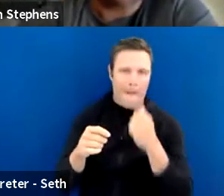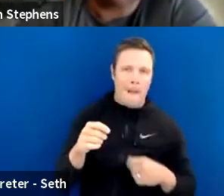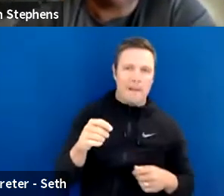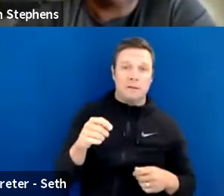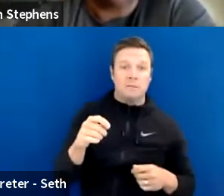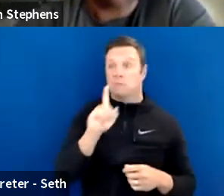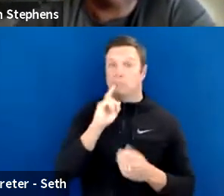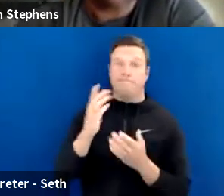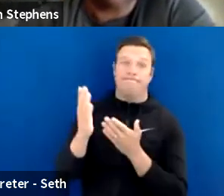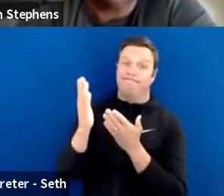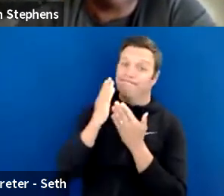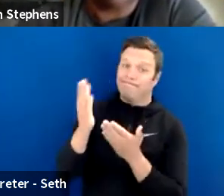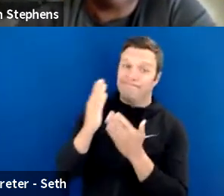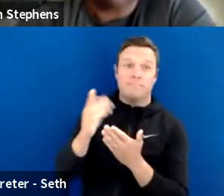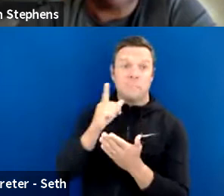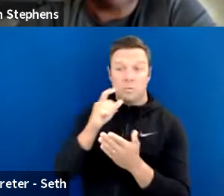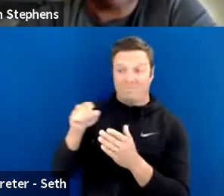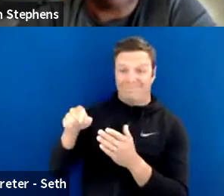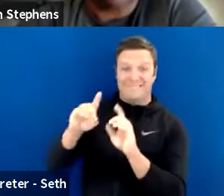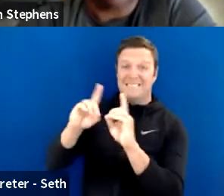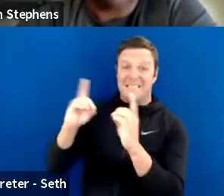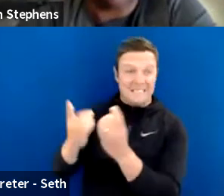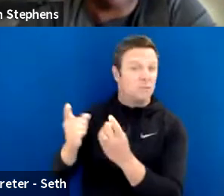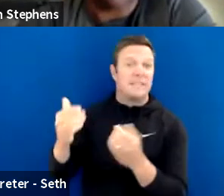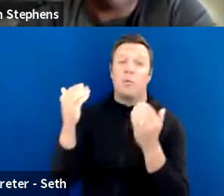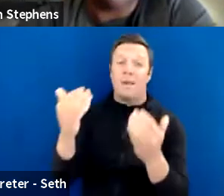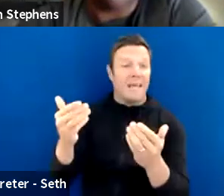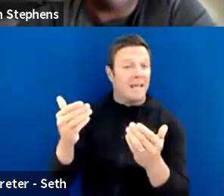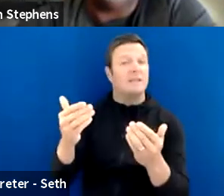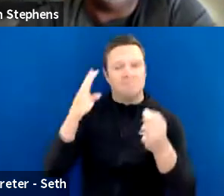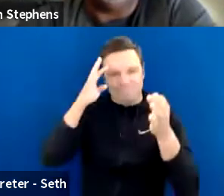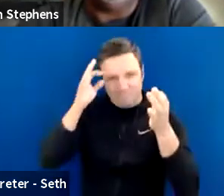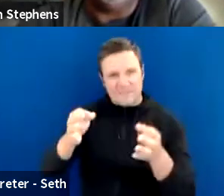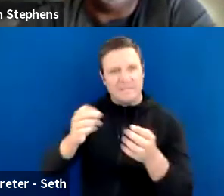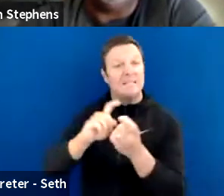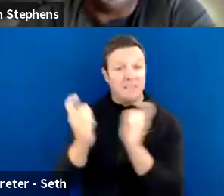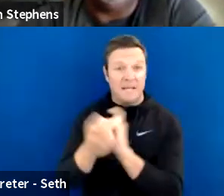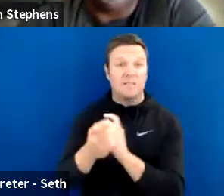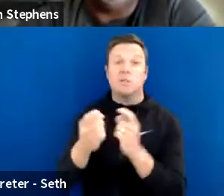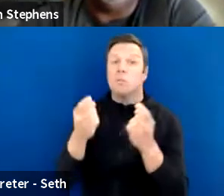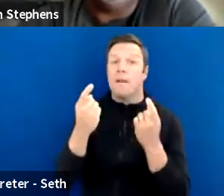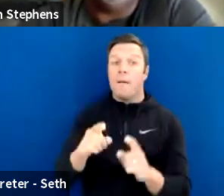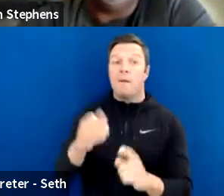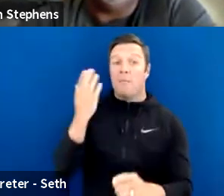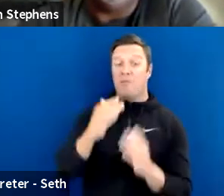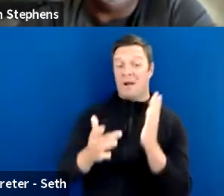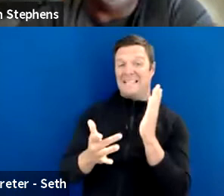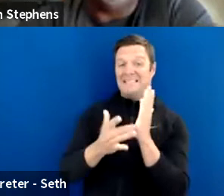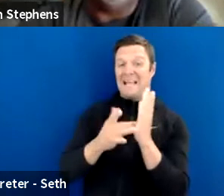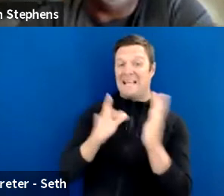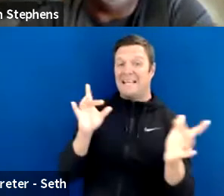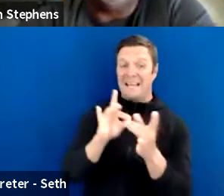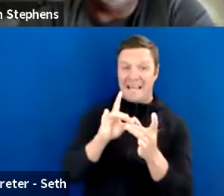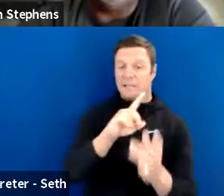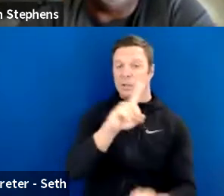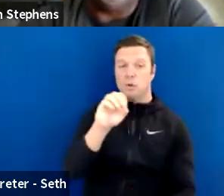thanks to the district for making this leap, because what happened is that TechConnect Zoom because of